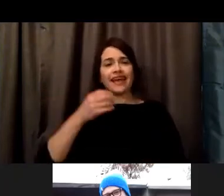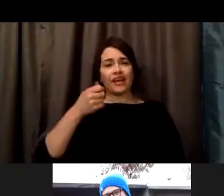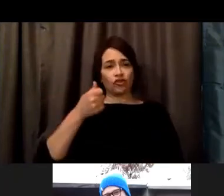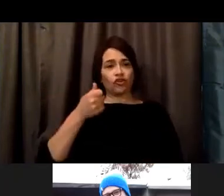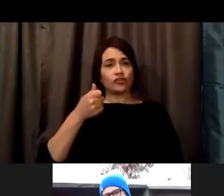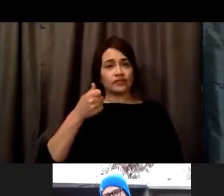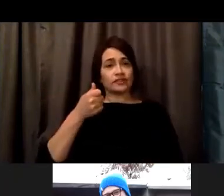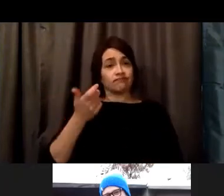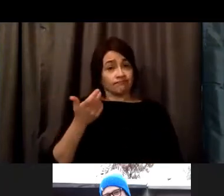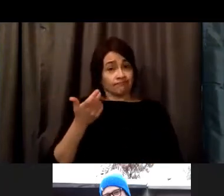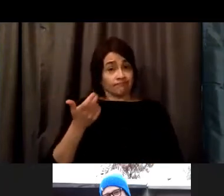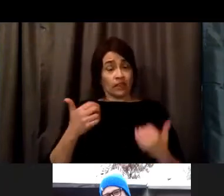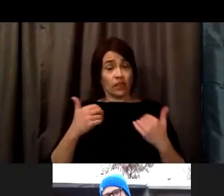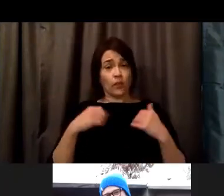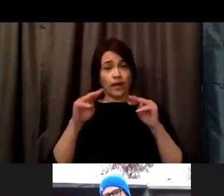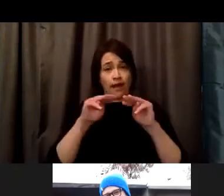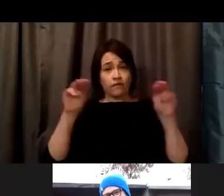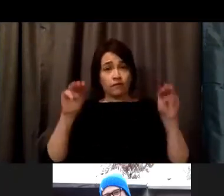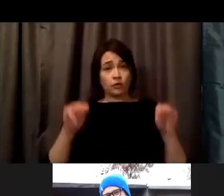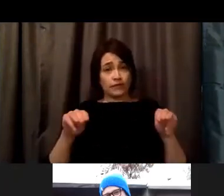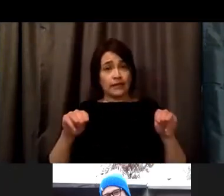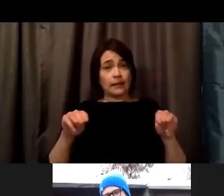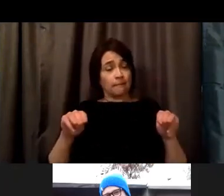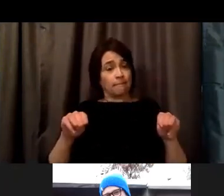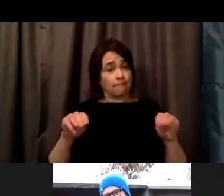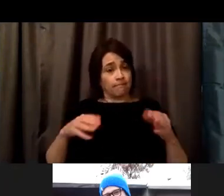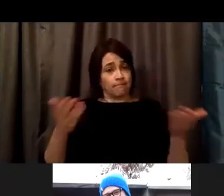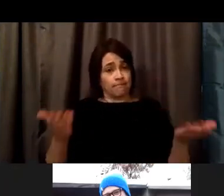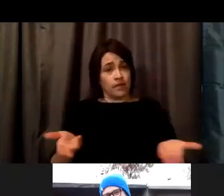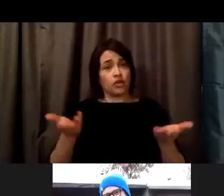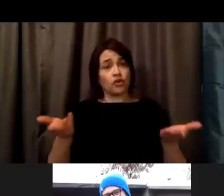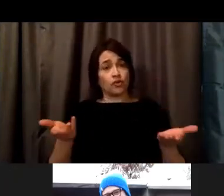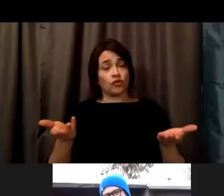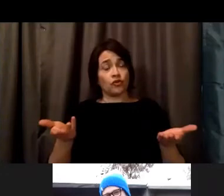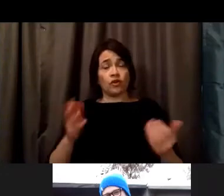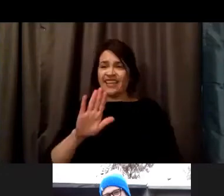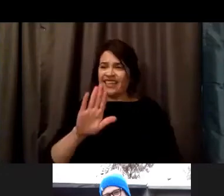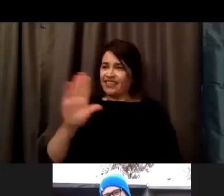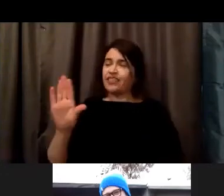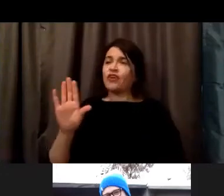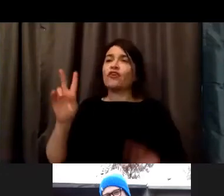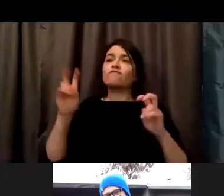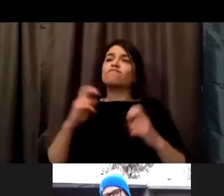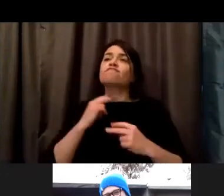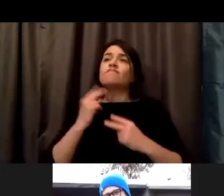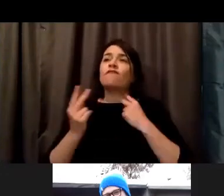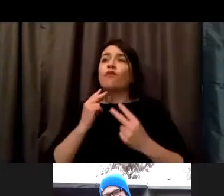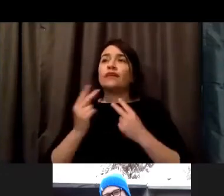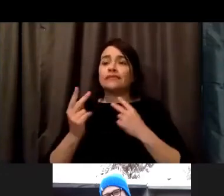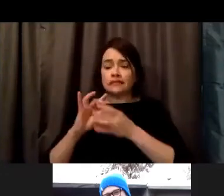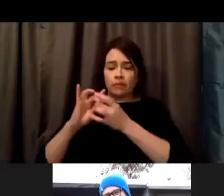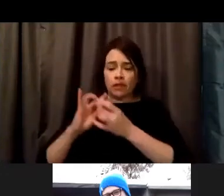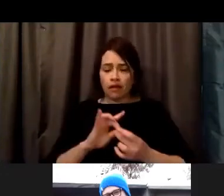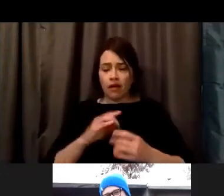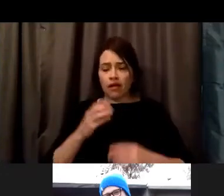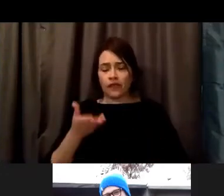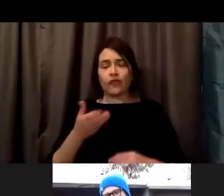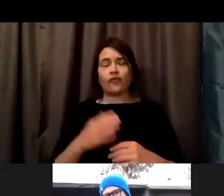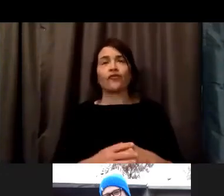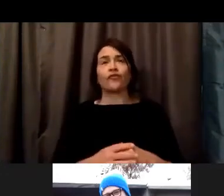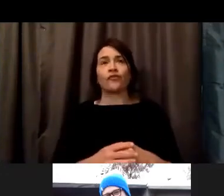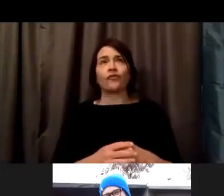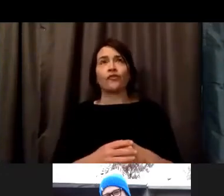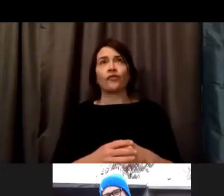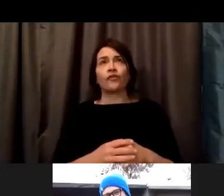museum here that where their voice belongs. At the same time, we try to promote to